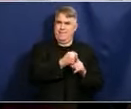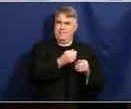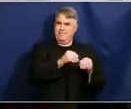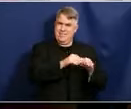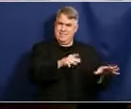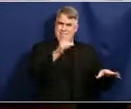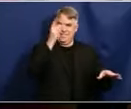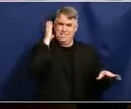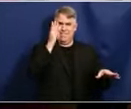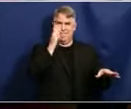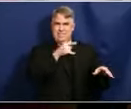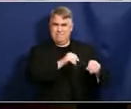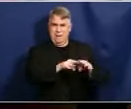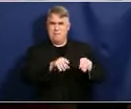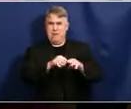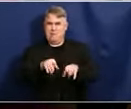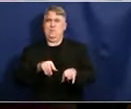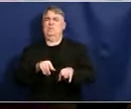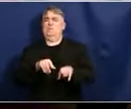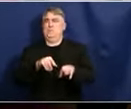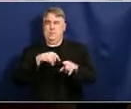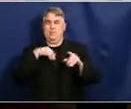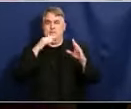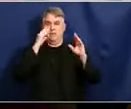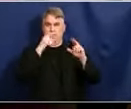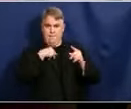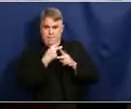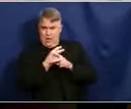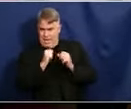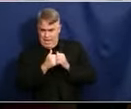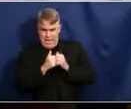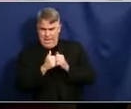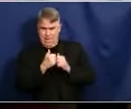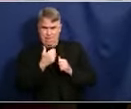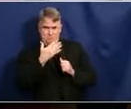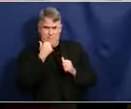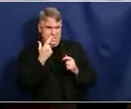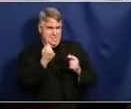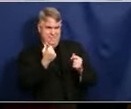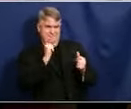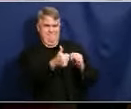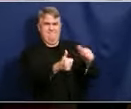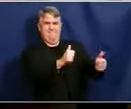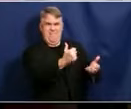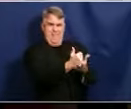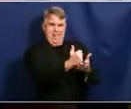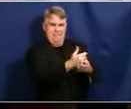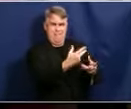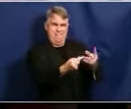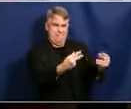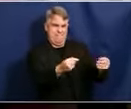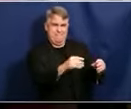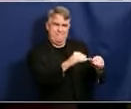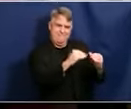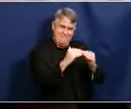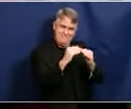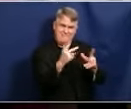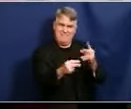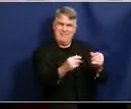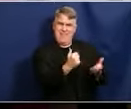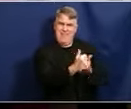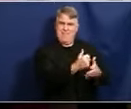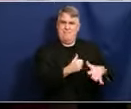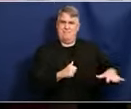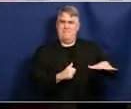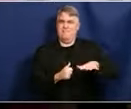look at different interventions to ensure that we're addressing the issues of equity. I do want to say that there were some zip codes